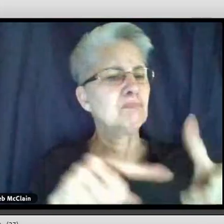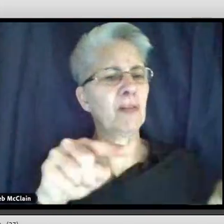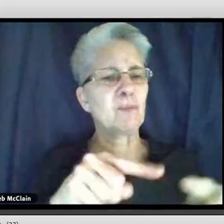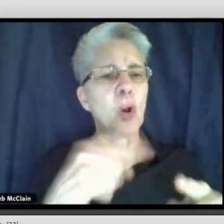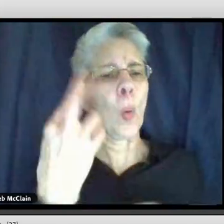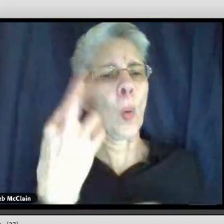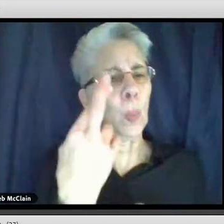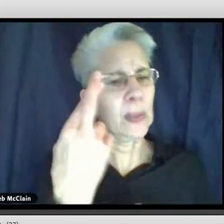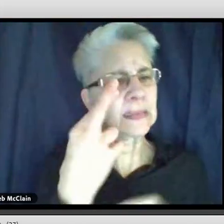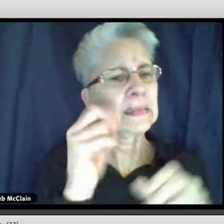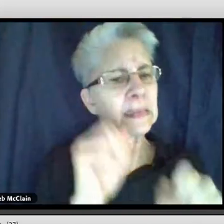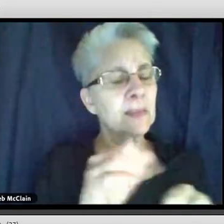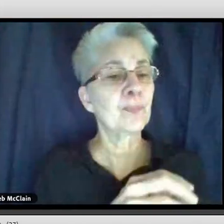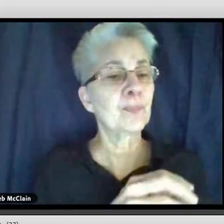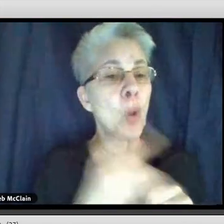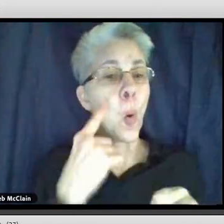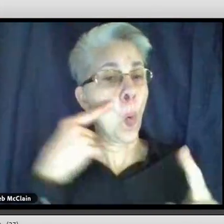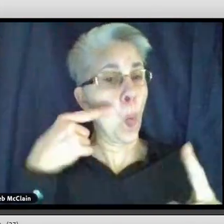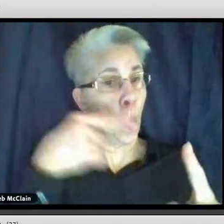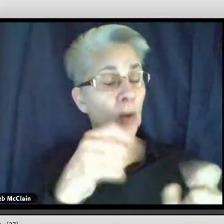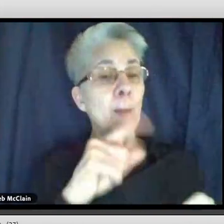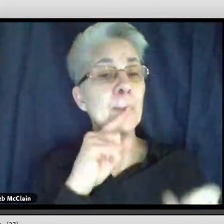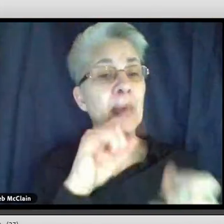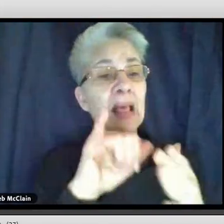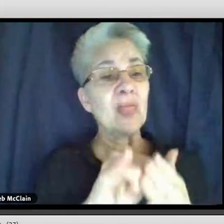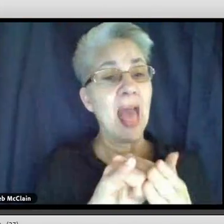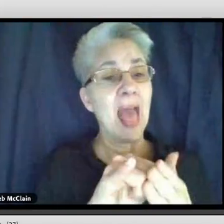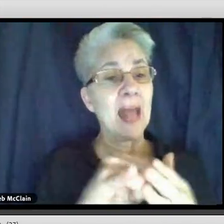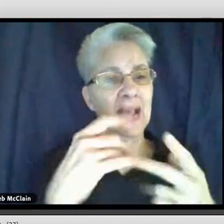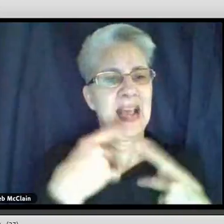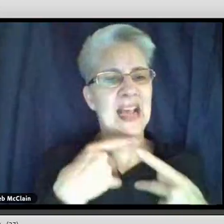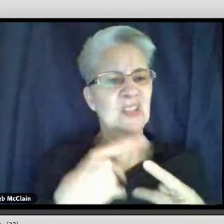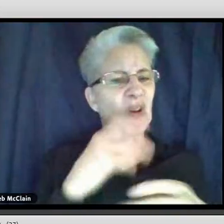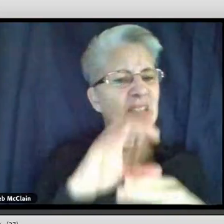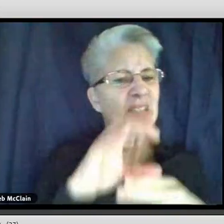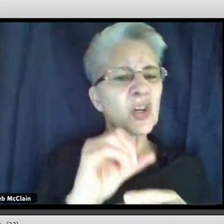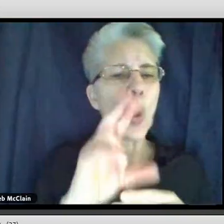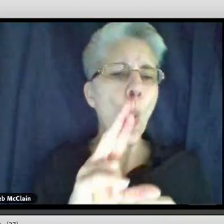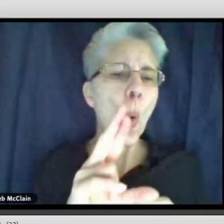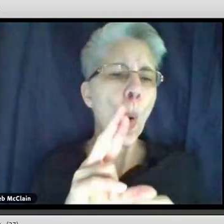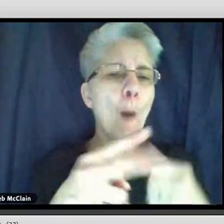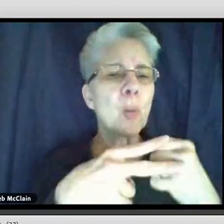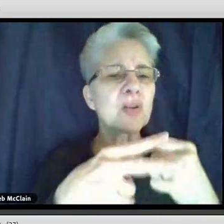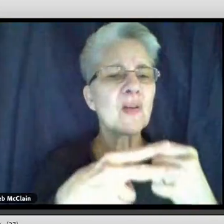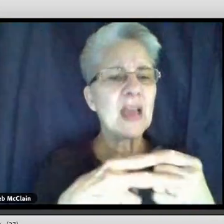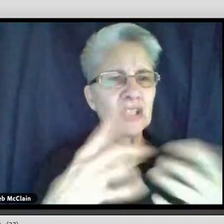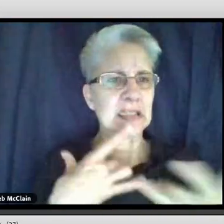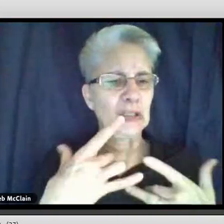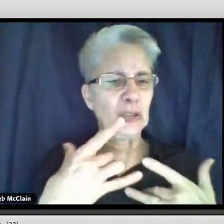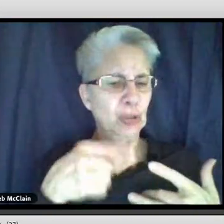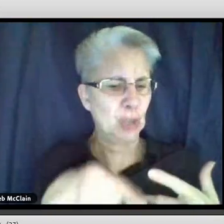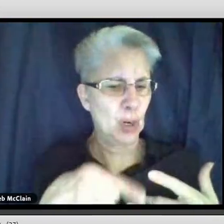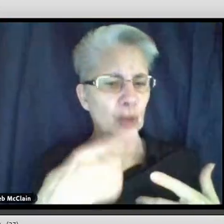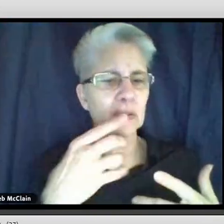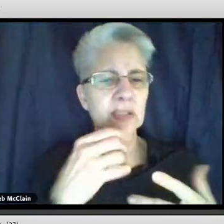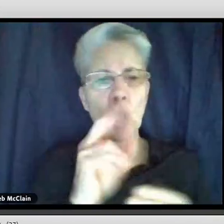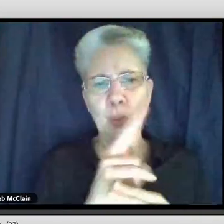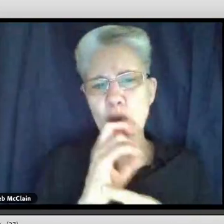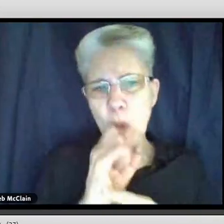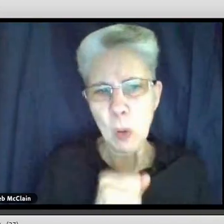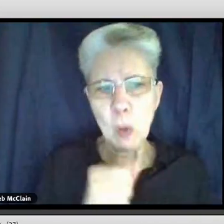reasons, but one certainly could be that it's physical condition or there are physical preservation concerns around the